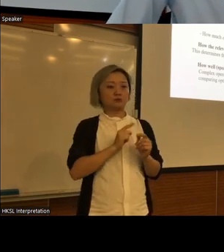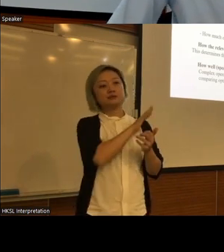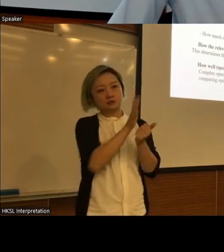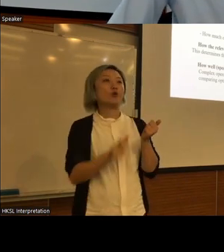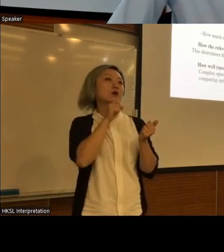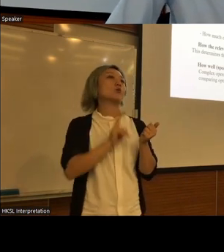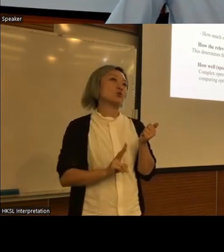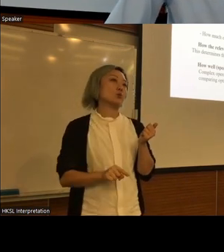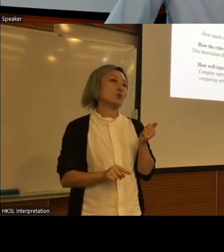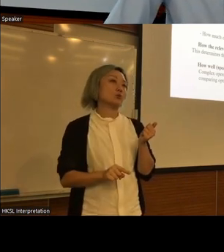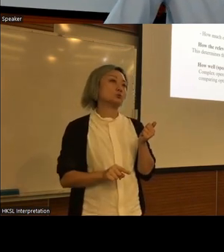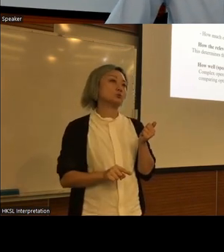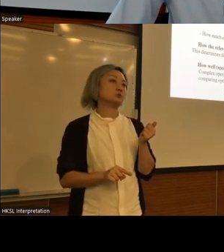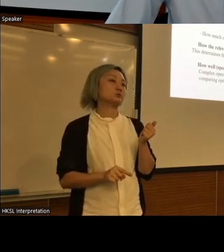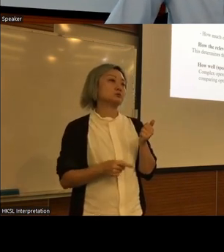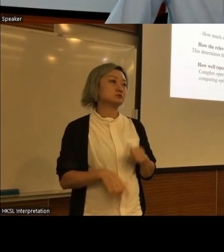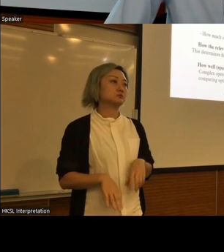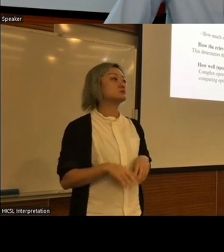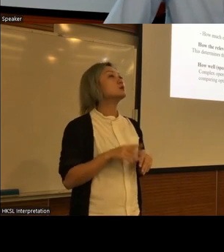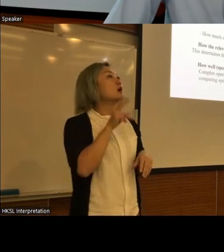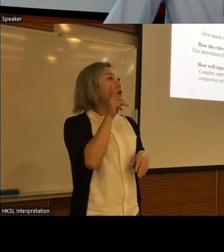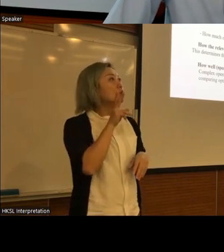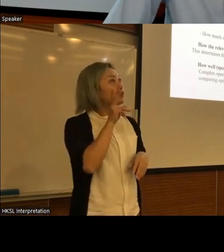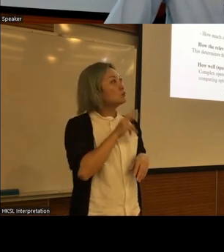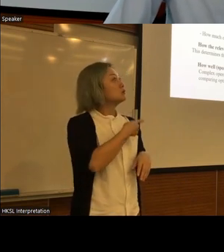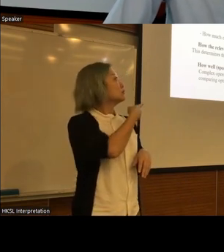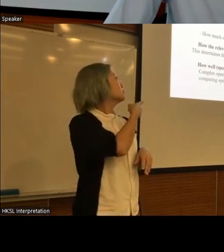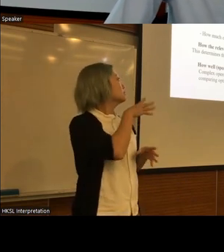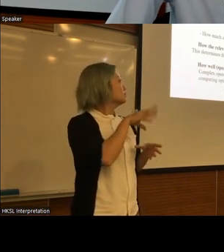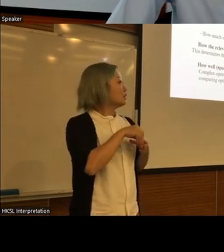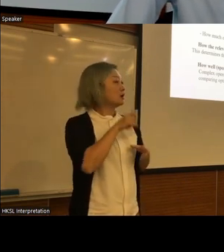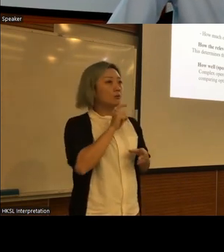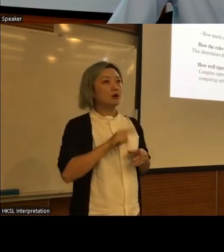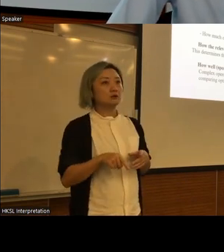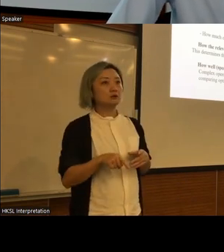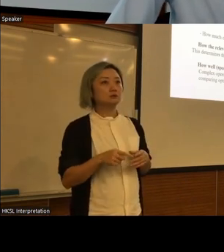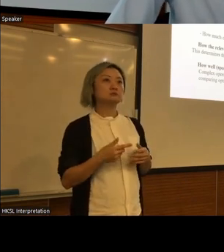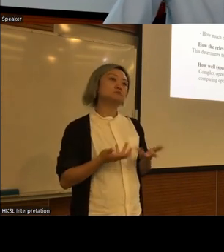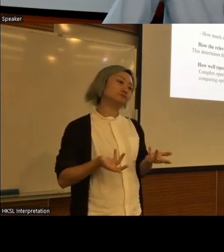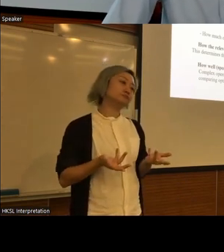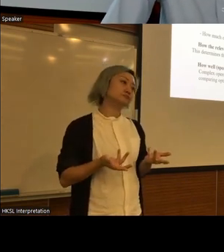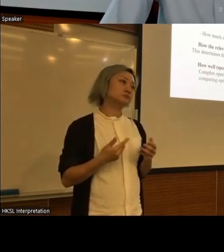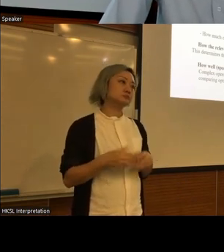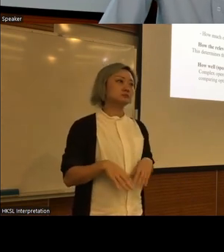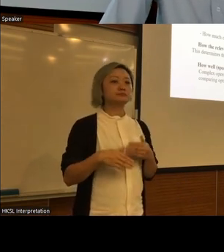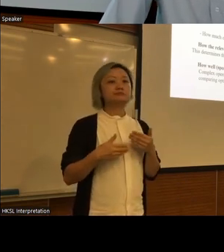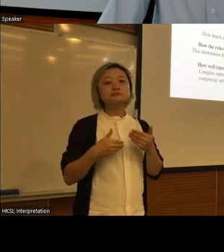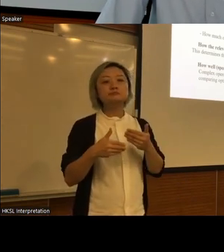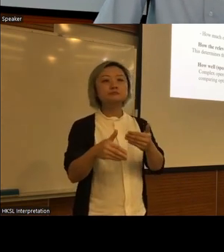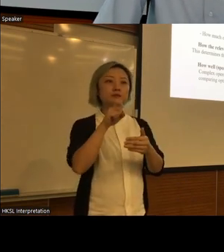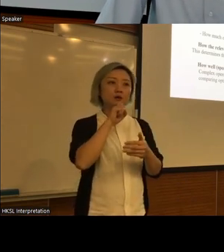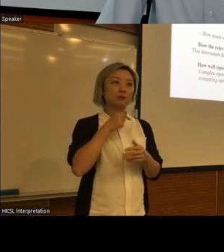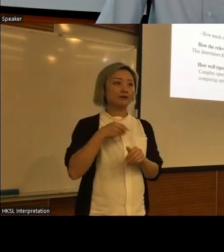something that is partly given, perhaps, and it's, to some extent, it is developed by